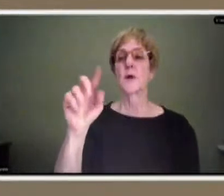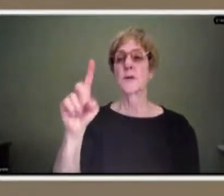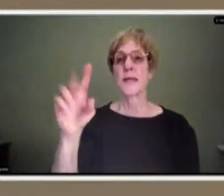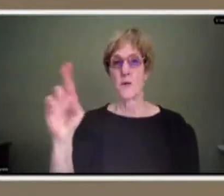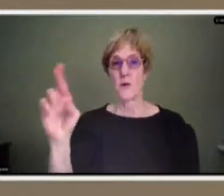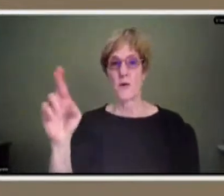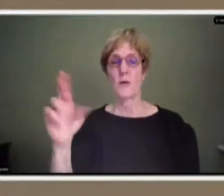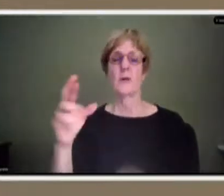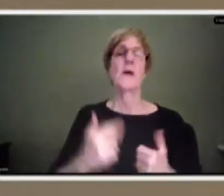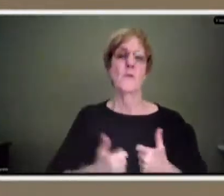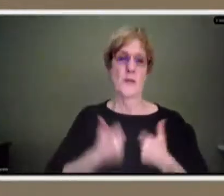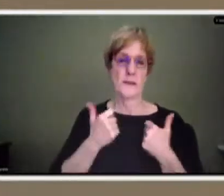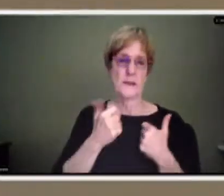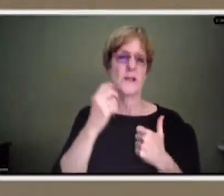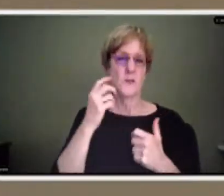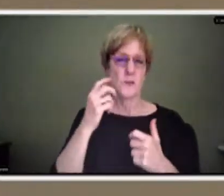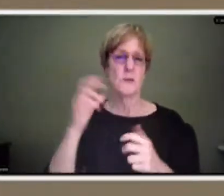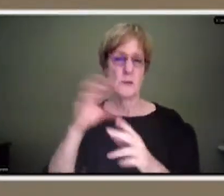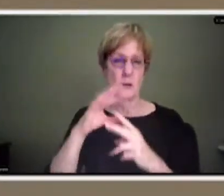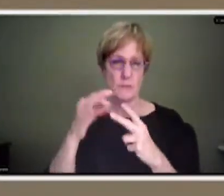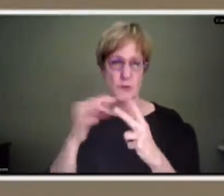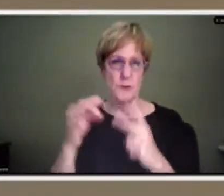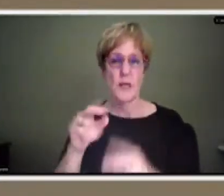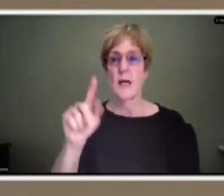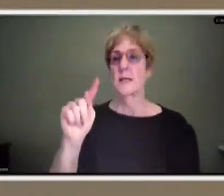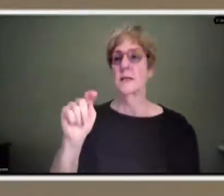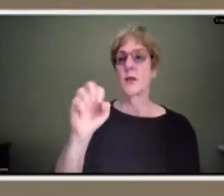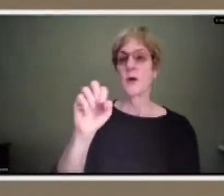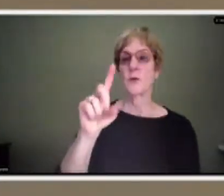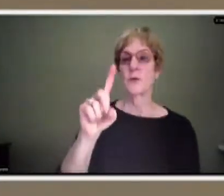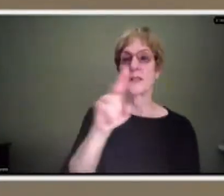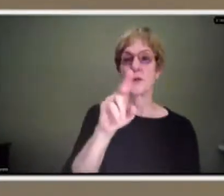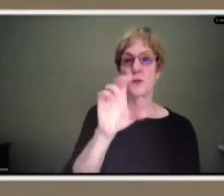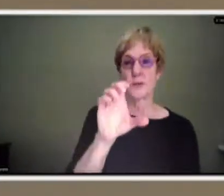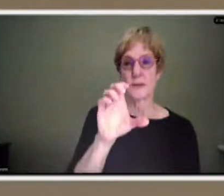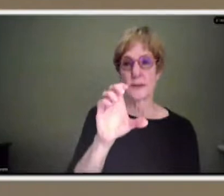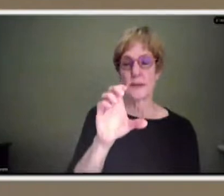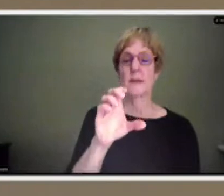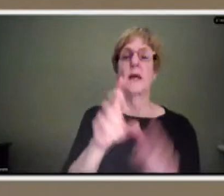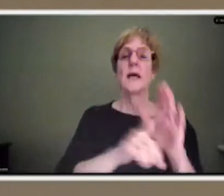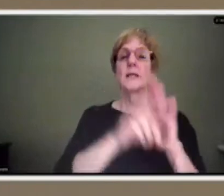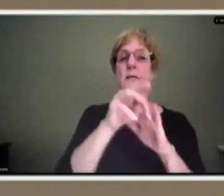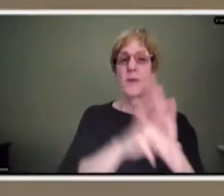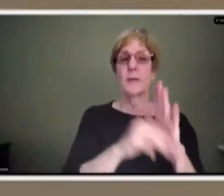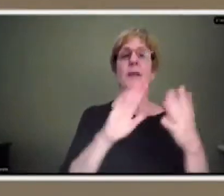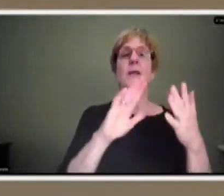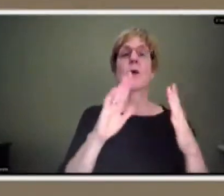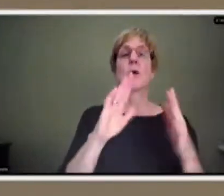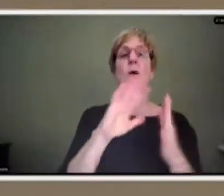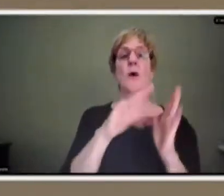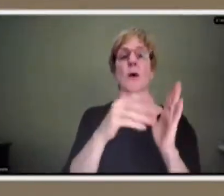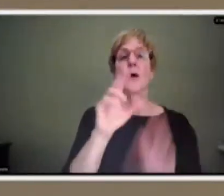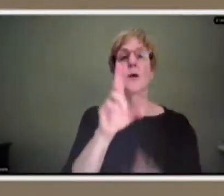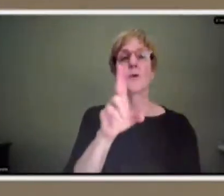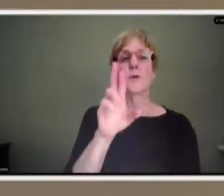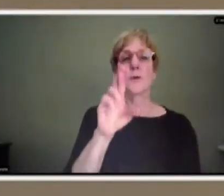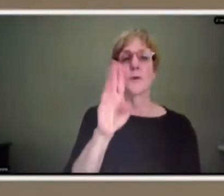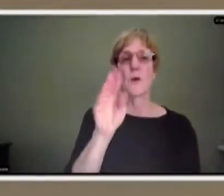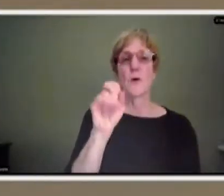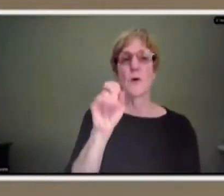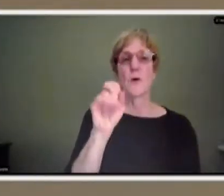Residential Optional. The proposed zoning is TODUC, Transit-Oriented Development Urban Center Conditional, and TODNC,